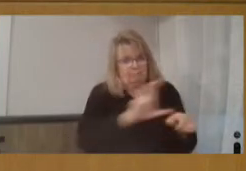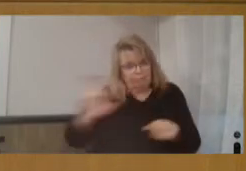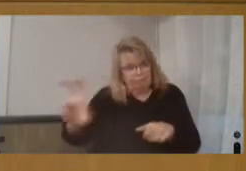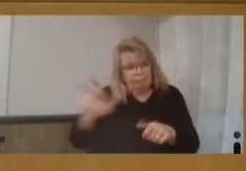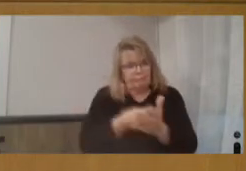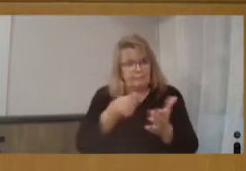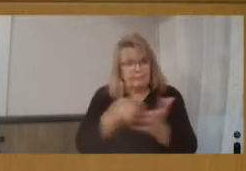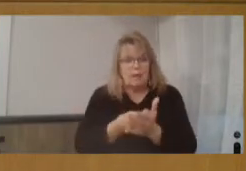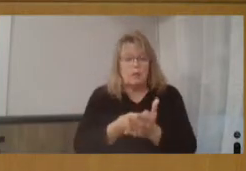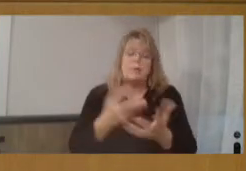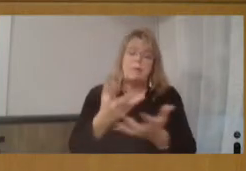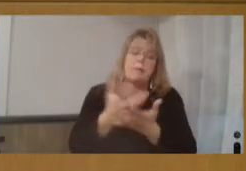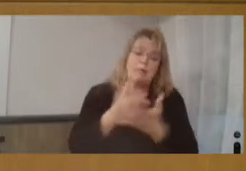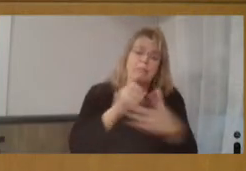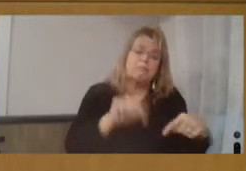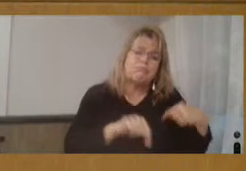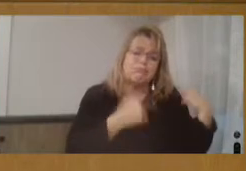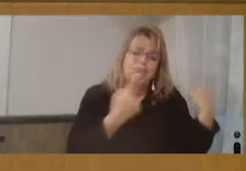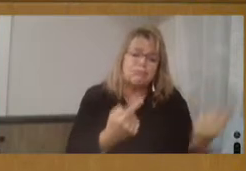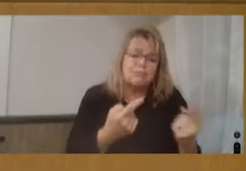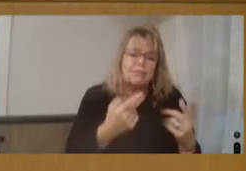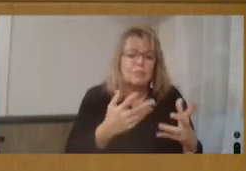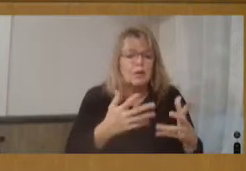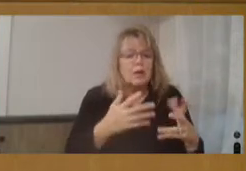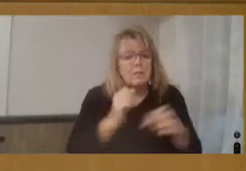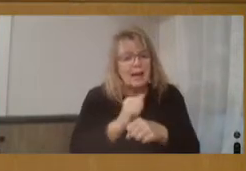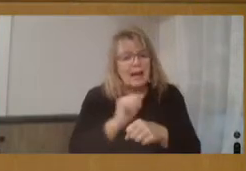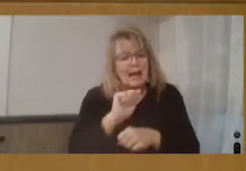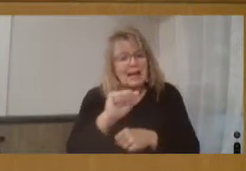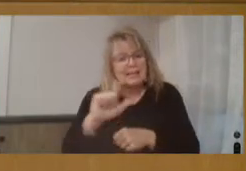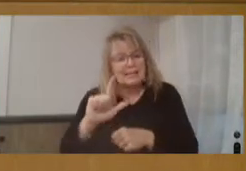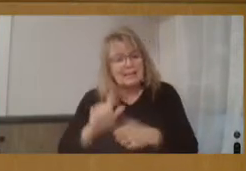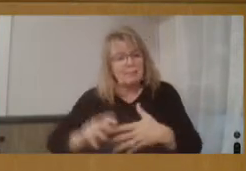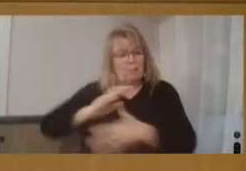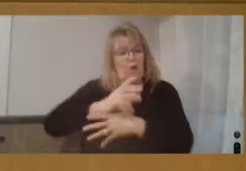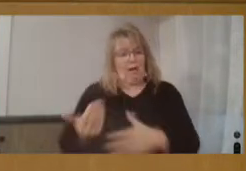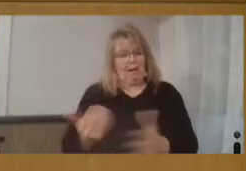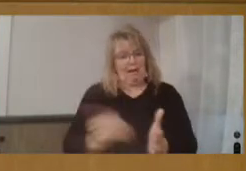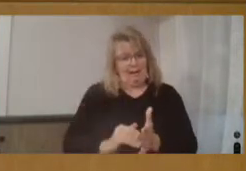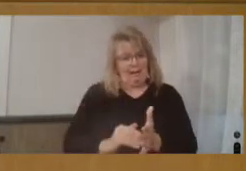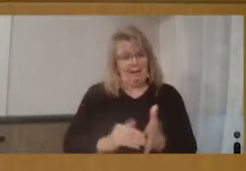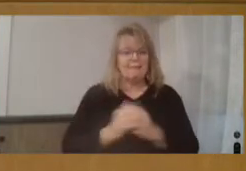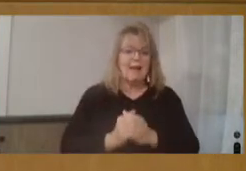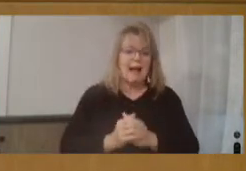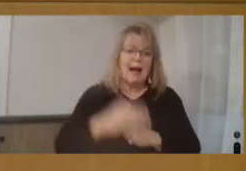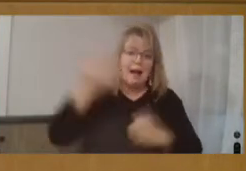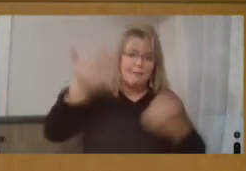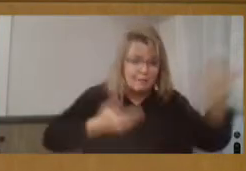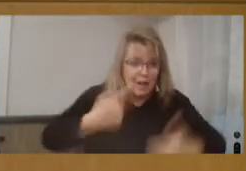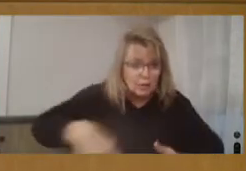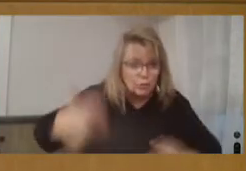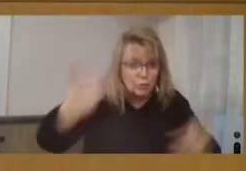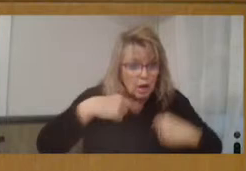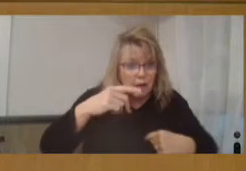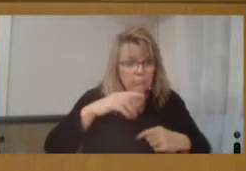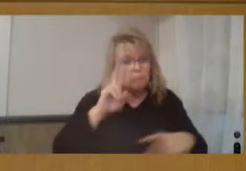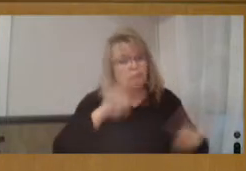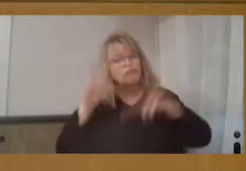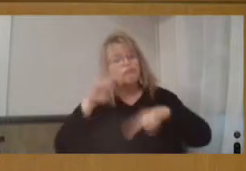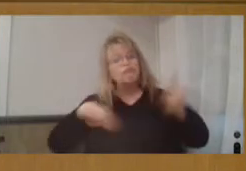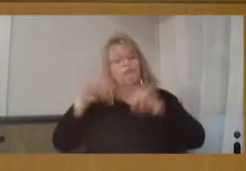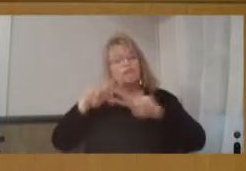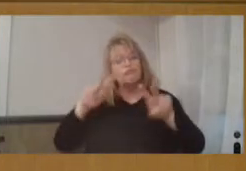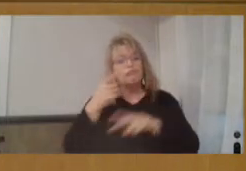again. I, along with many others, have invited you to come tour the shelter, and some of you have, and we greatly appreciate